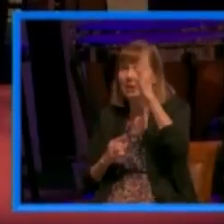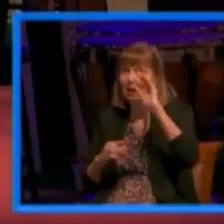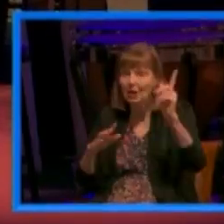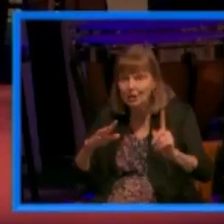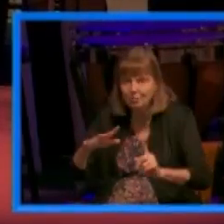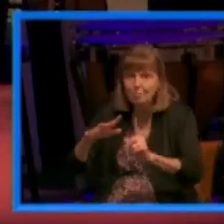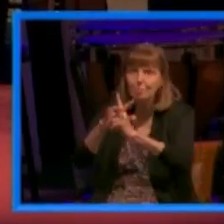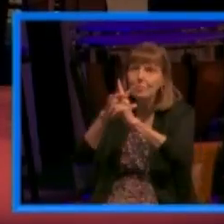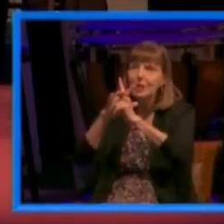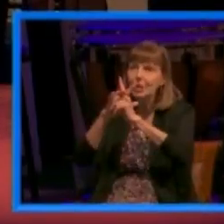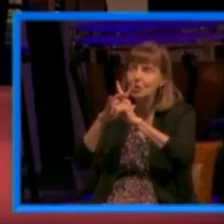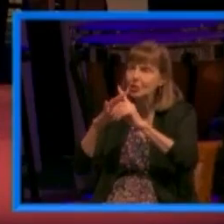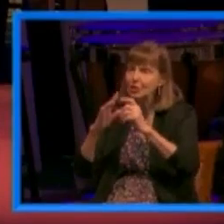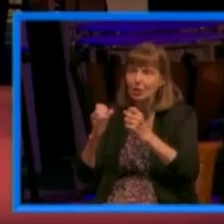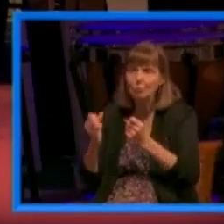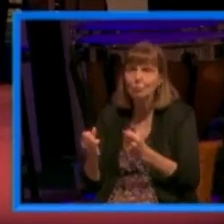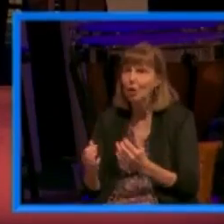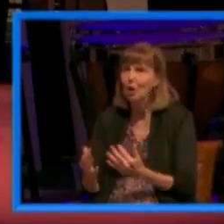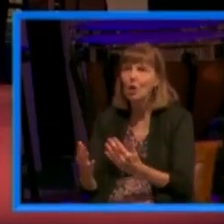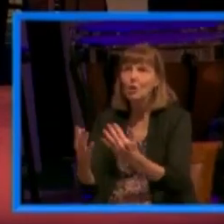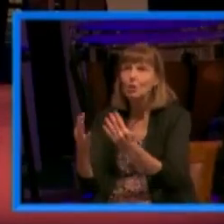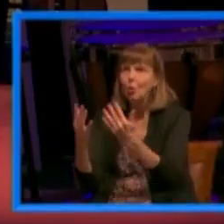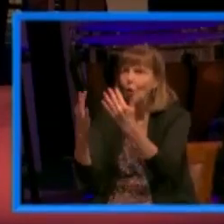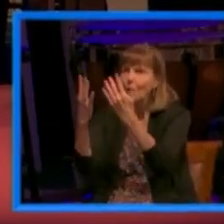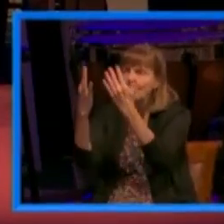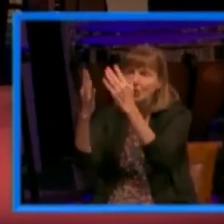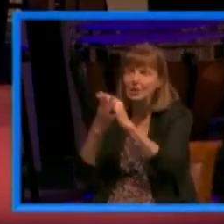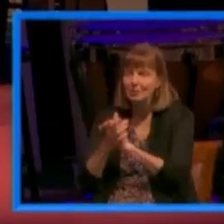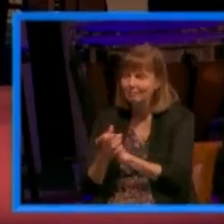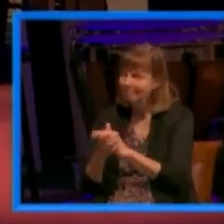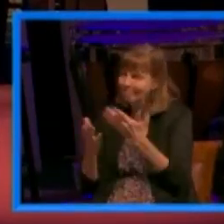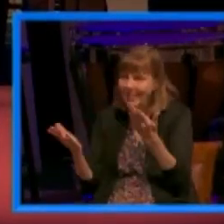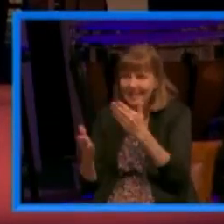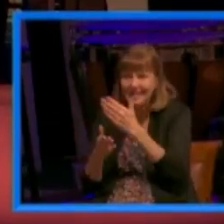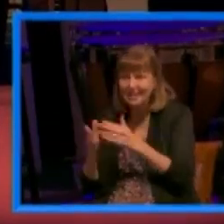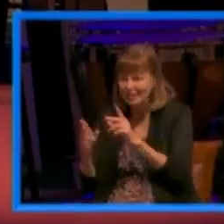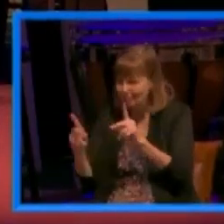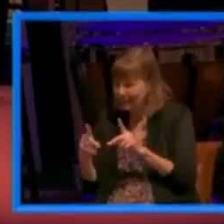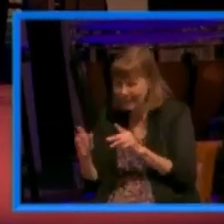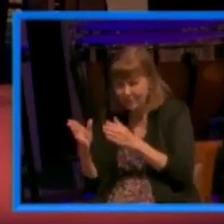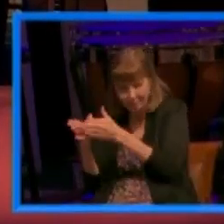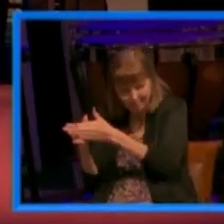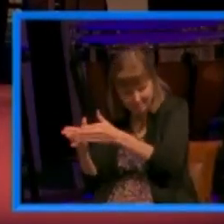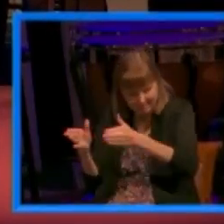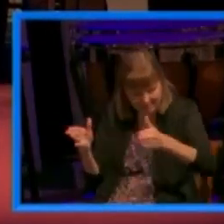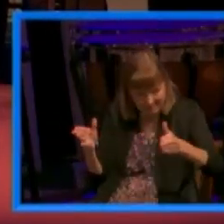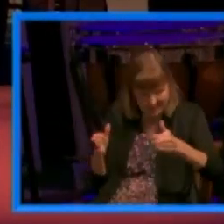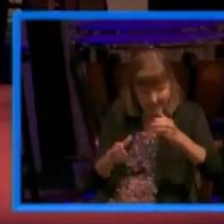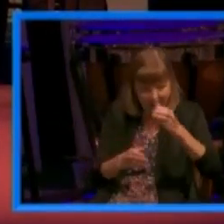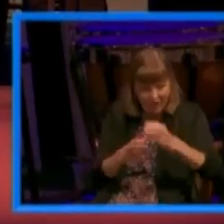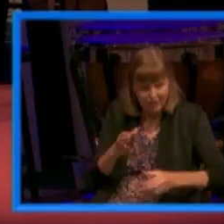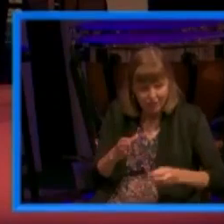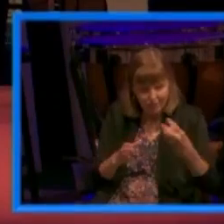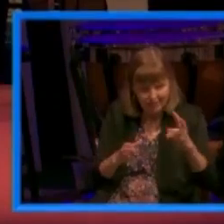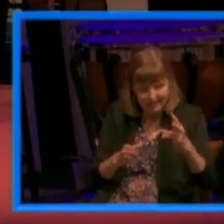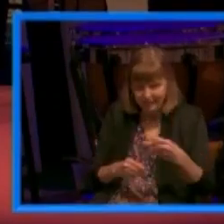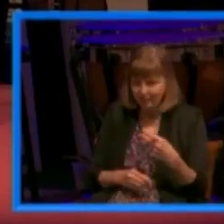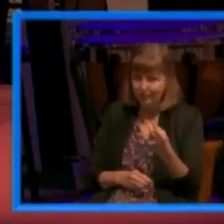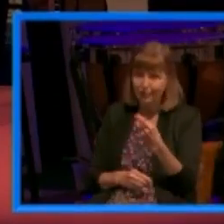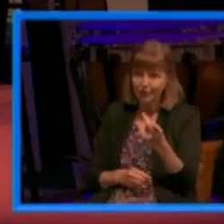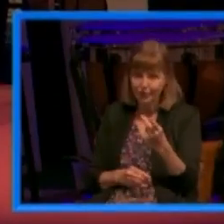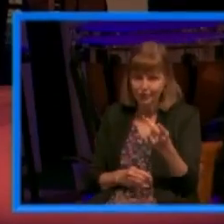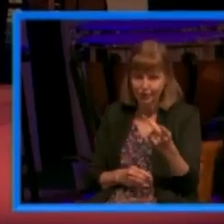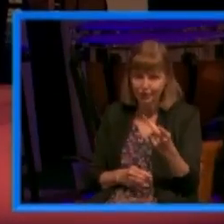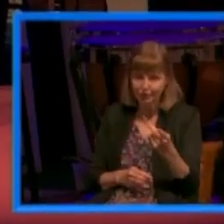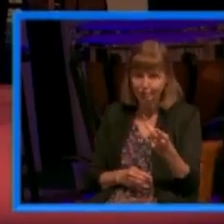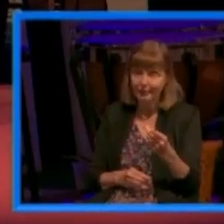flaming torch, that somewhere between there and chapter 16, they fall again into schemes. Now, I